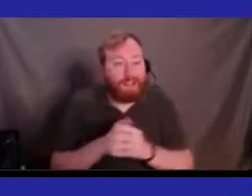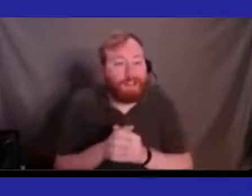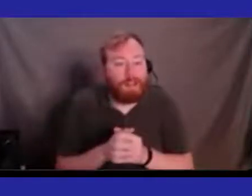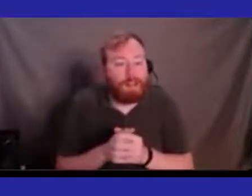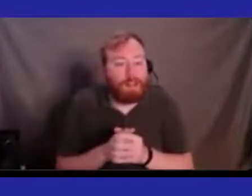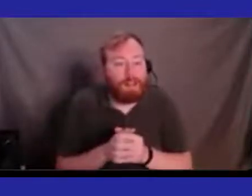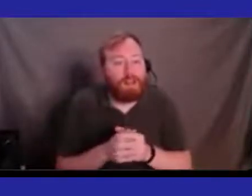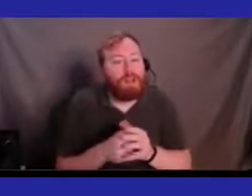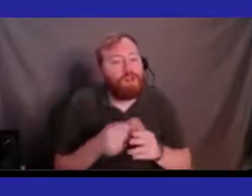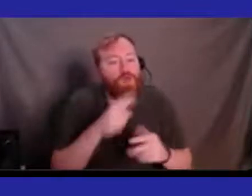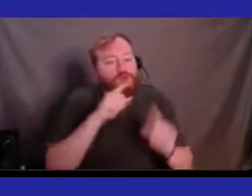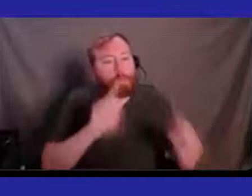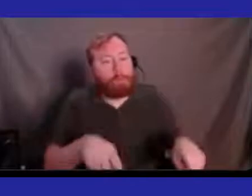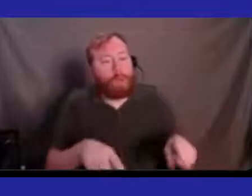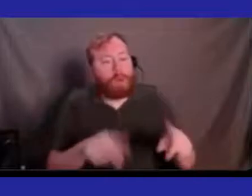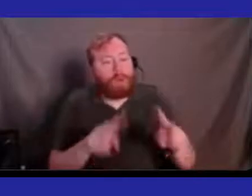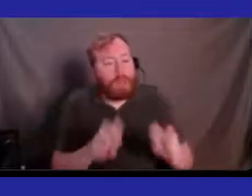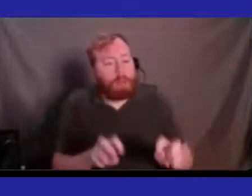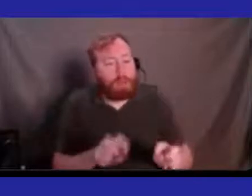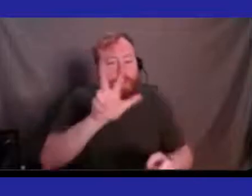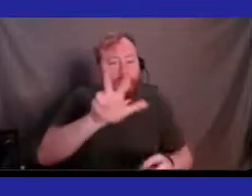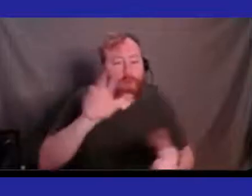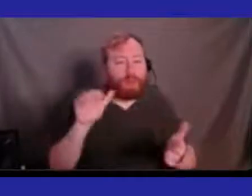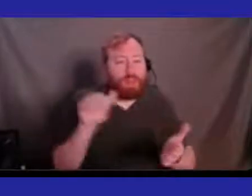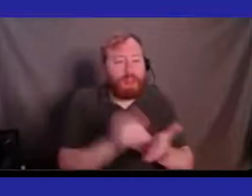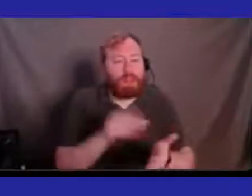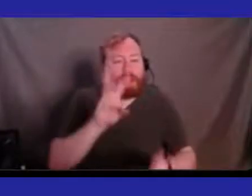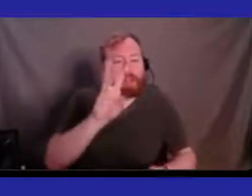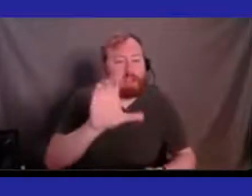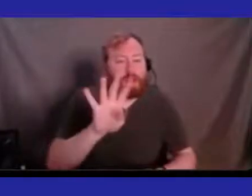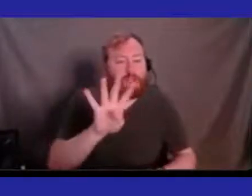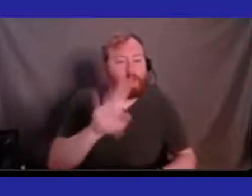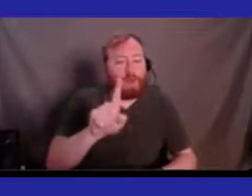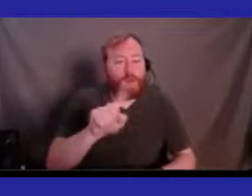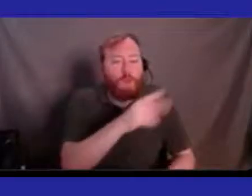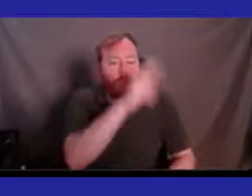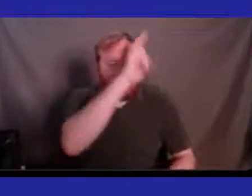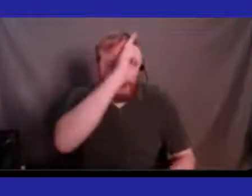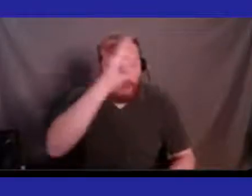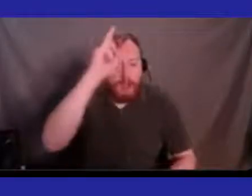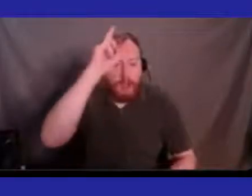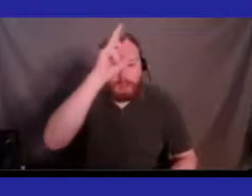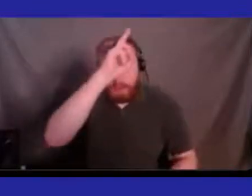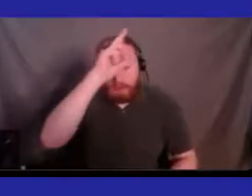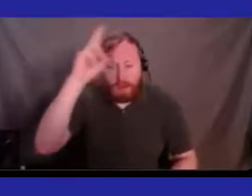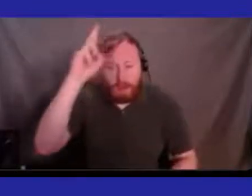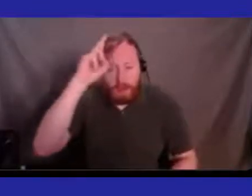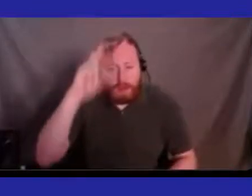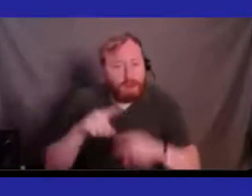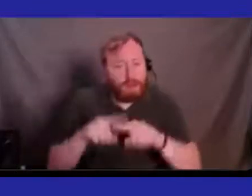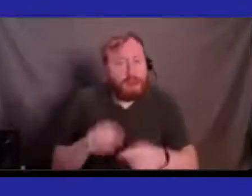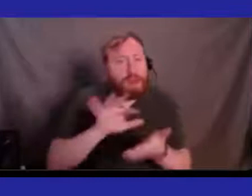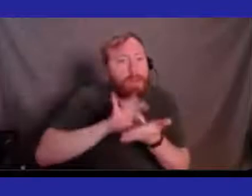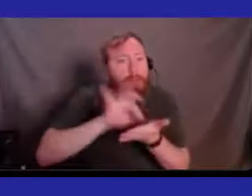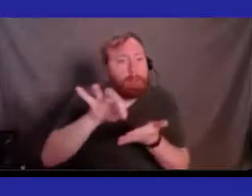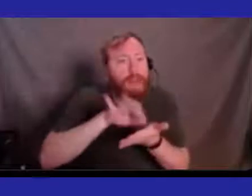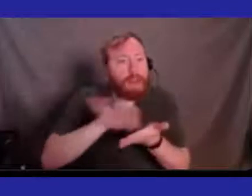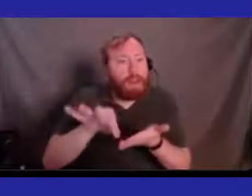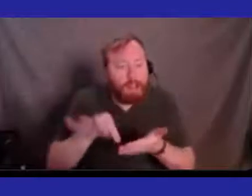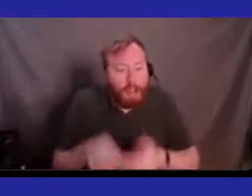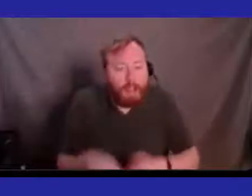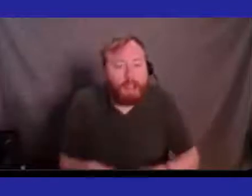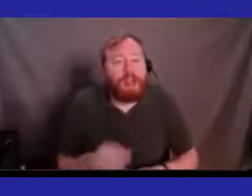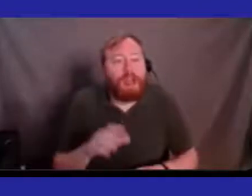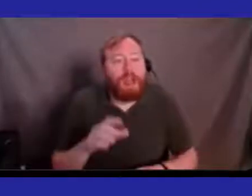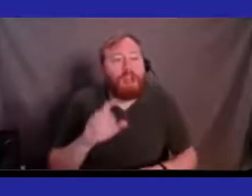3,641 hospitals based on Medicaid revenue, charity care spending, and other community